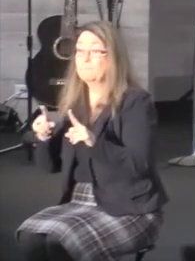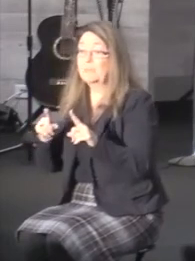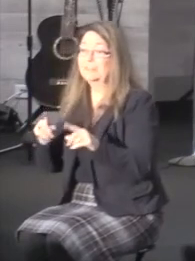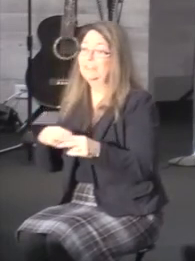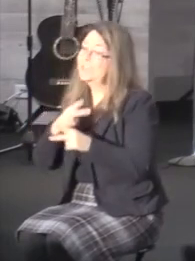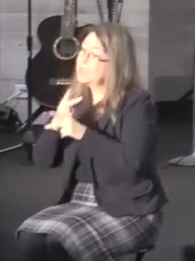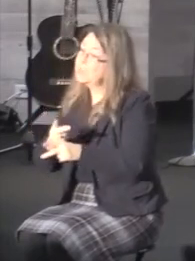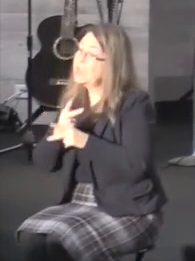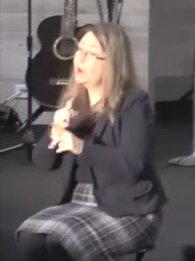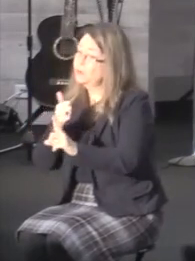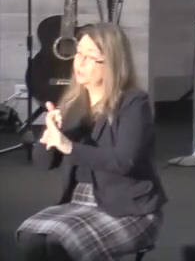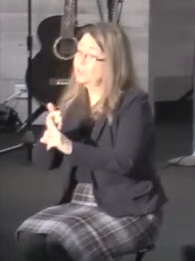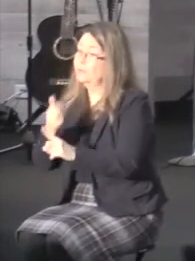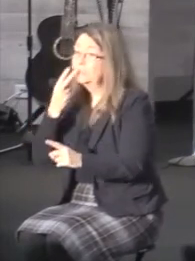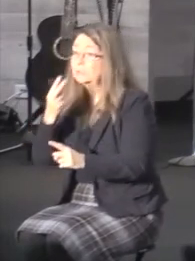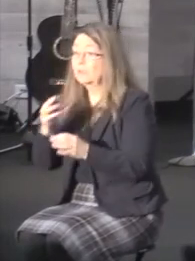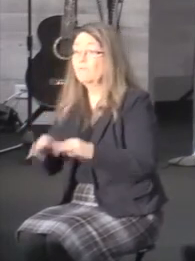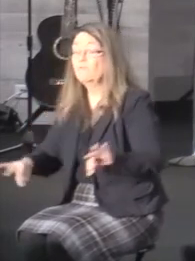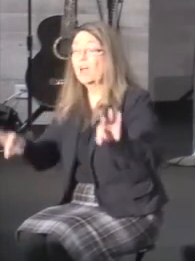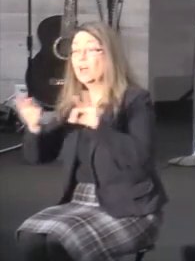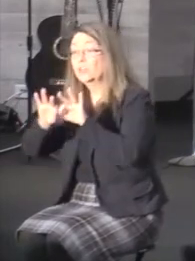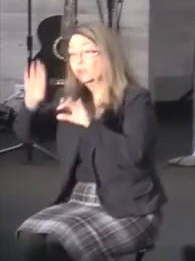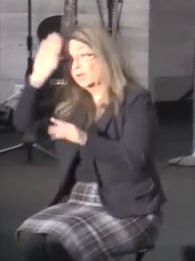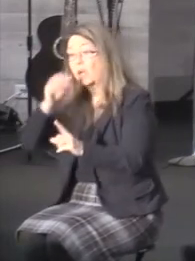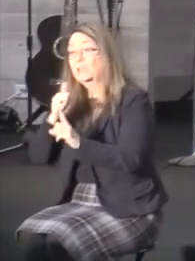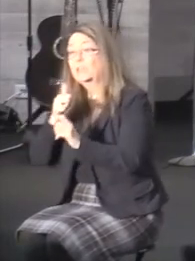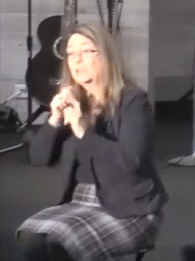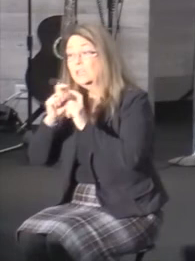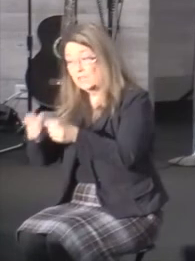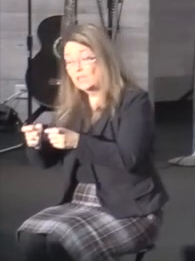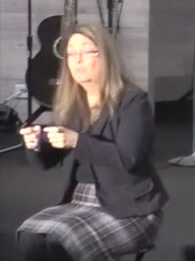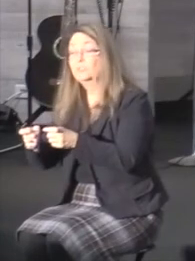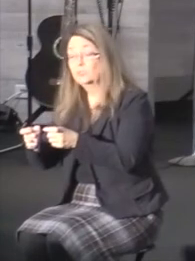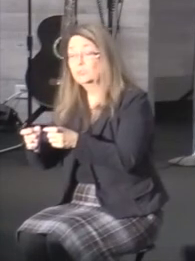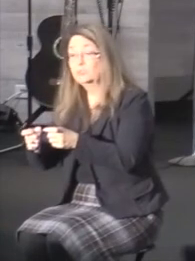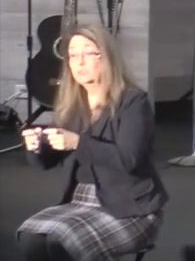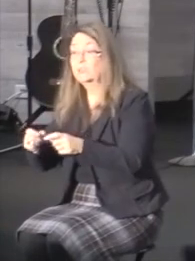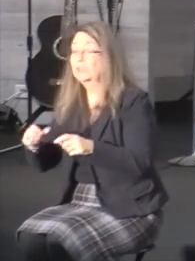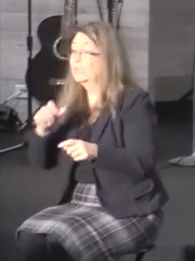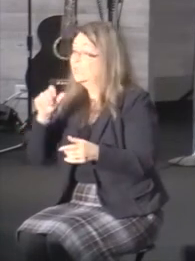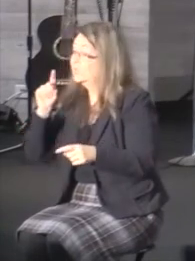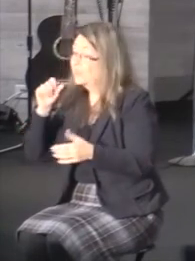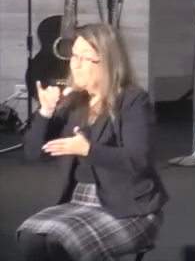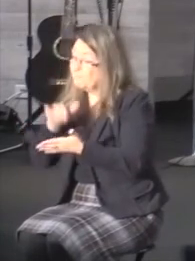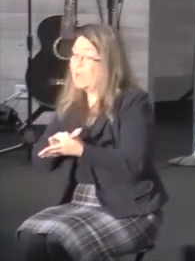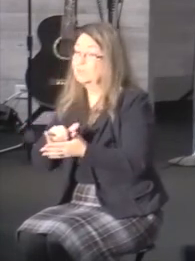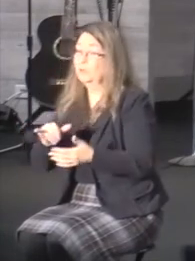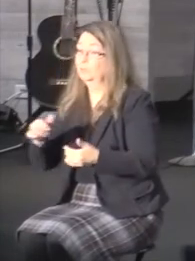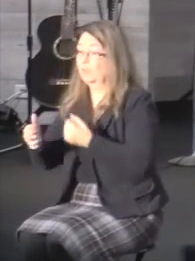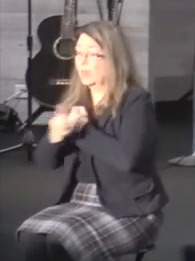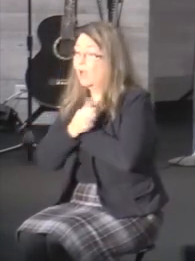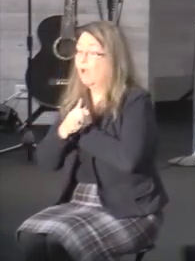for yourself. You can see the value that God has placed upon you and that God has given you. It's impossible to really love other people if you